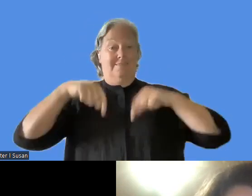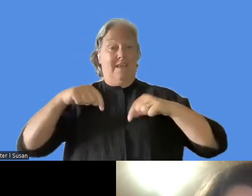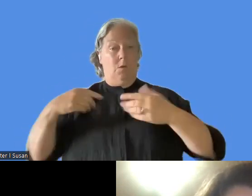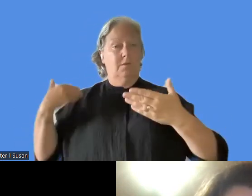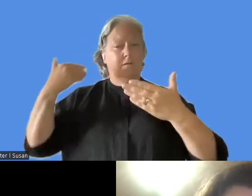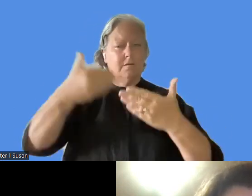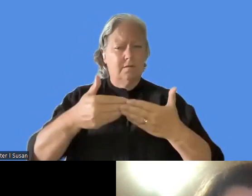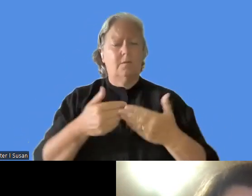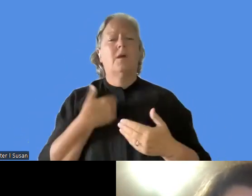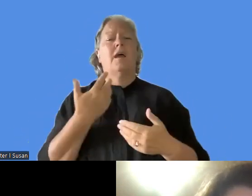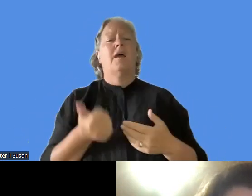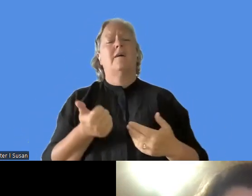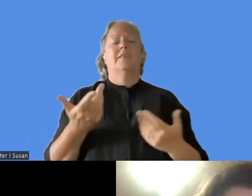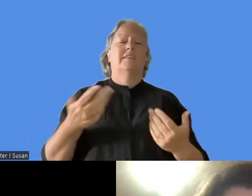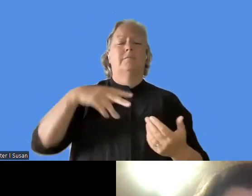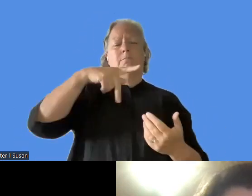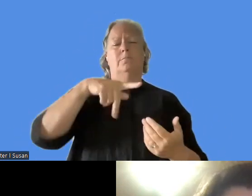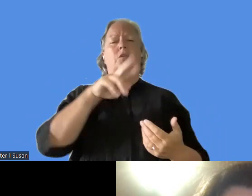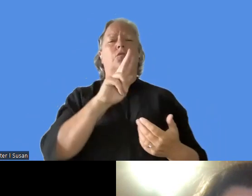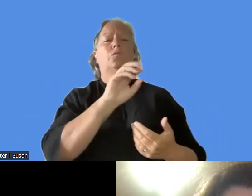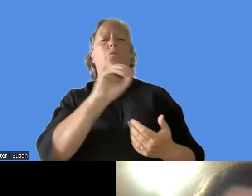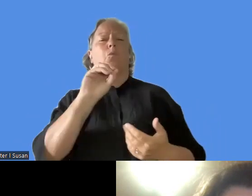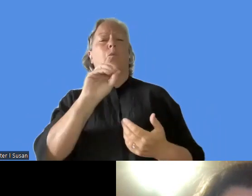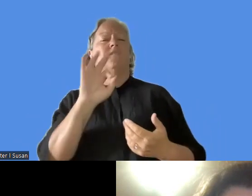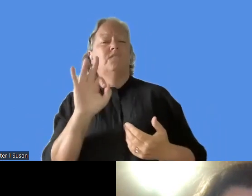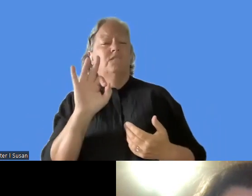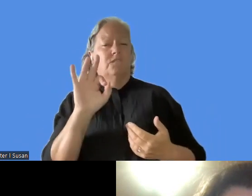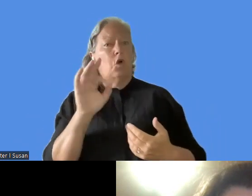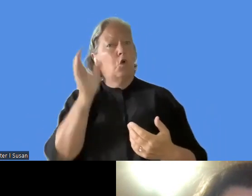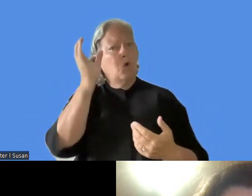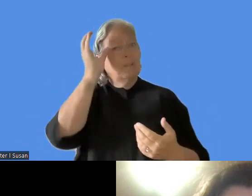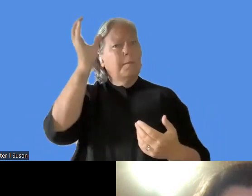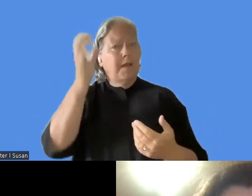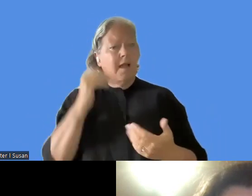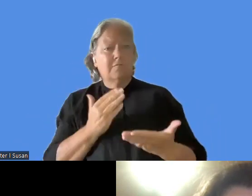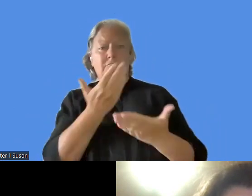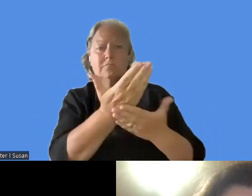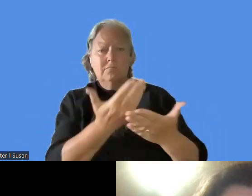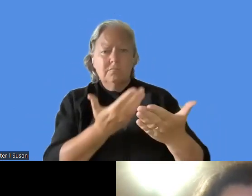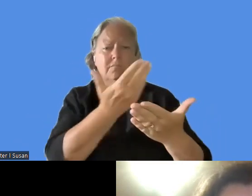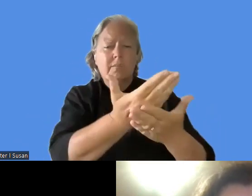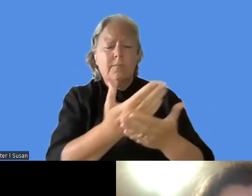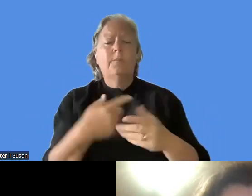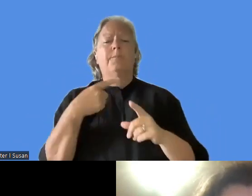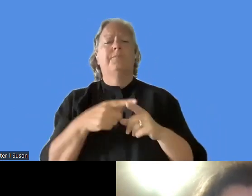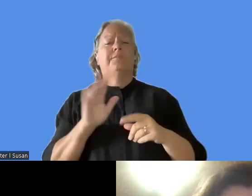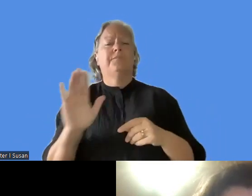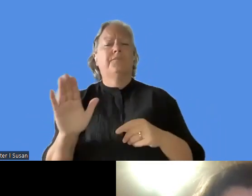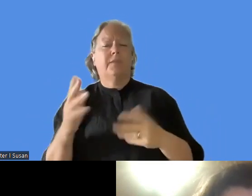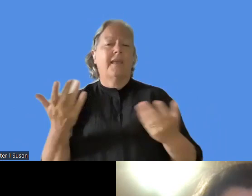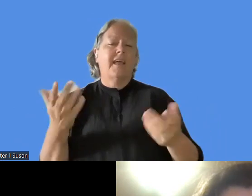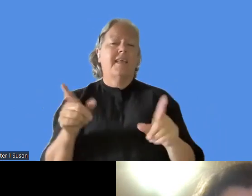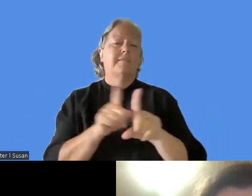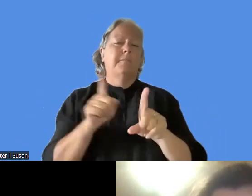concept reports to demonstrate that disaggregating statistics by disability status is possible